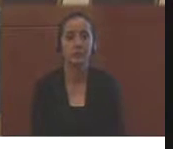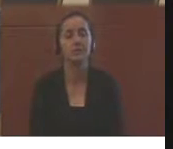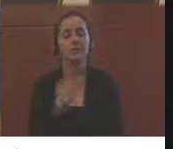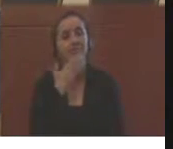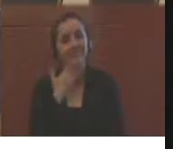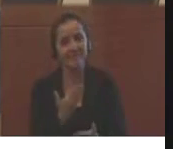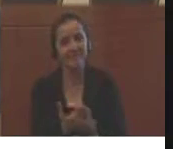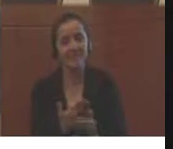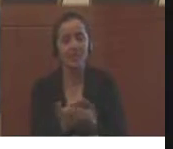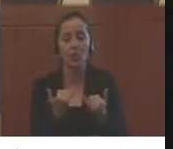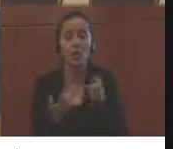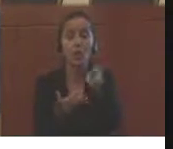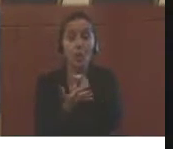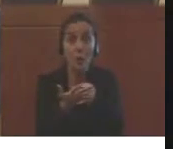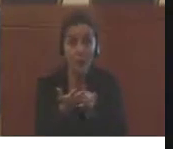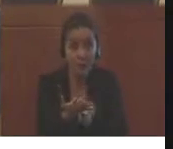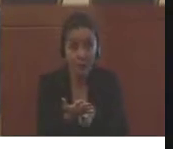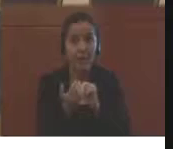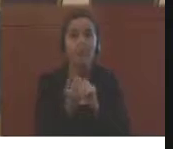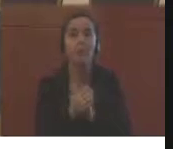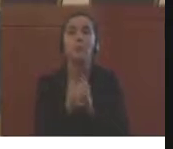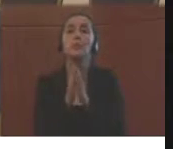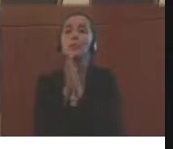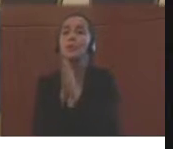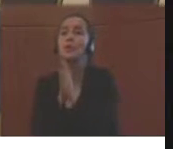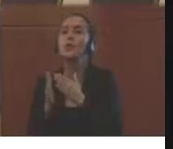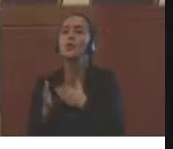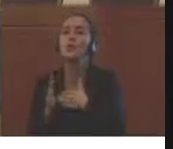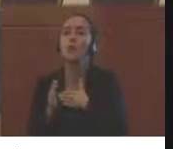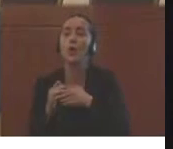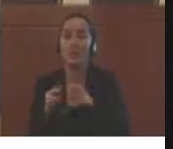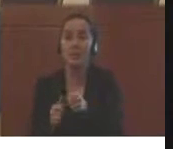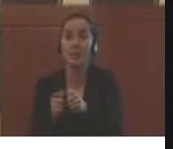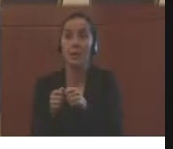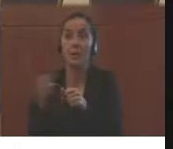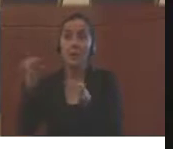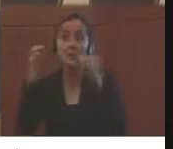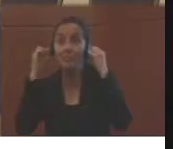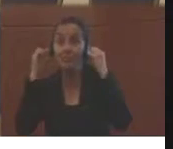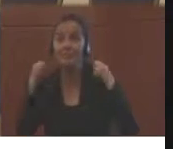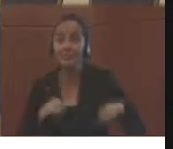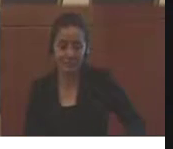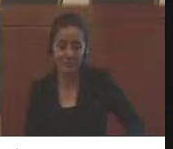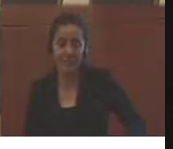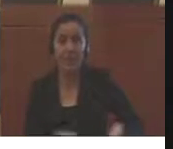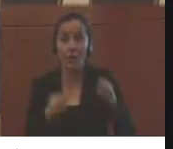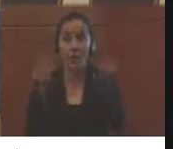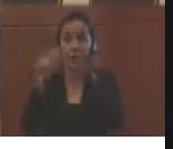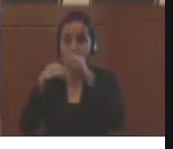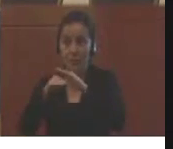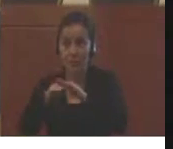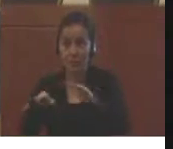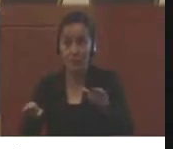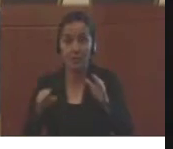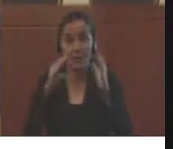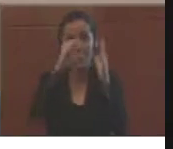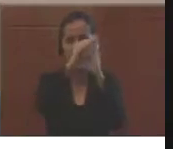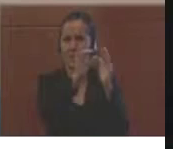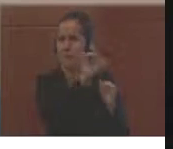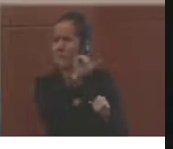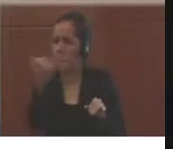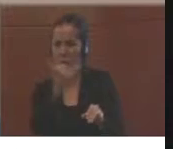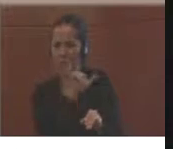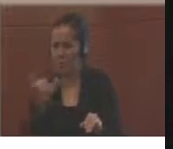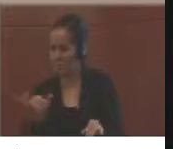reduction. Thank you. I will read it in Spanish, and I would like to request to the people carrying